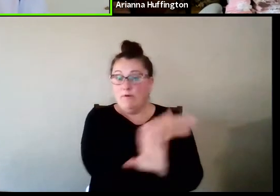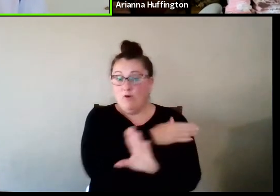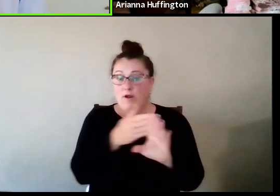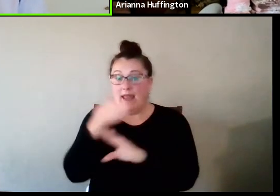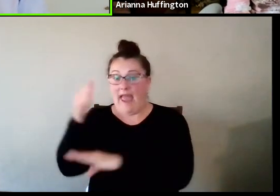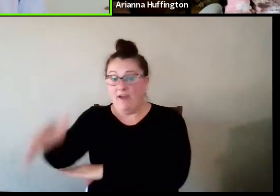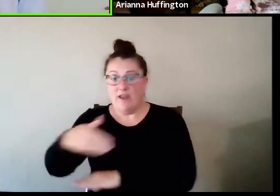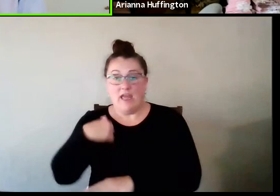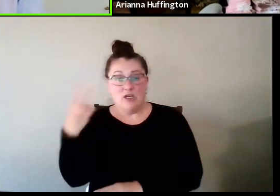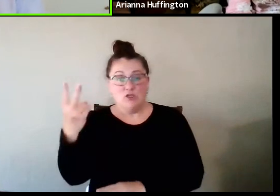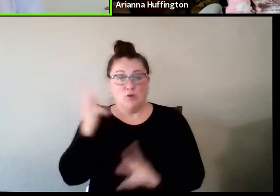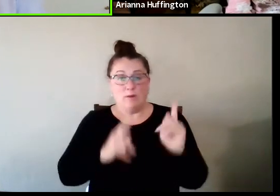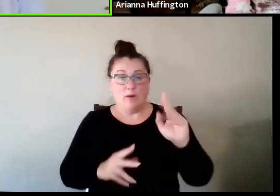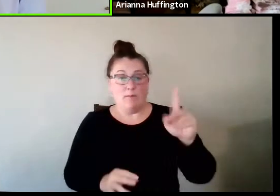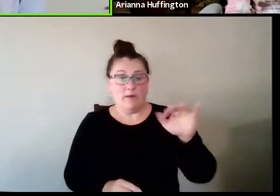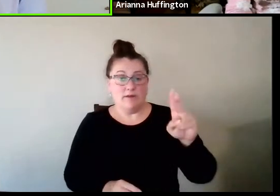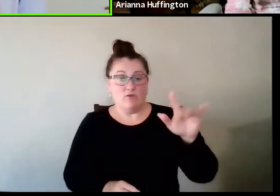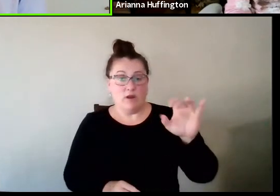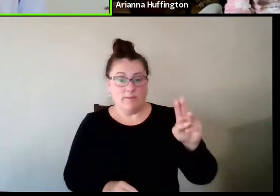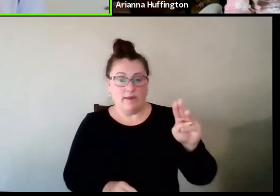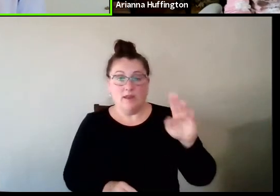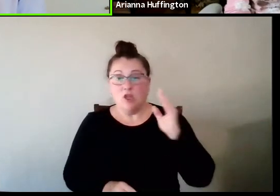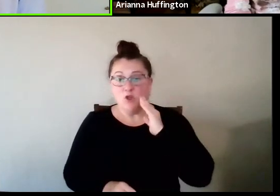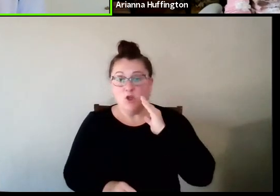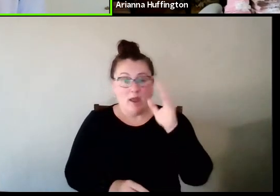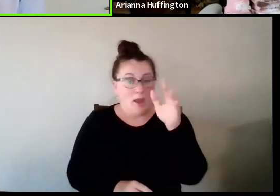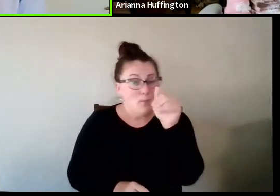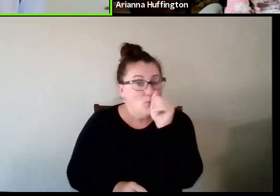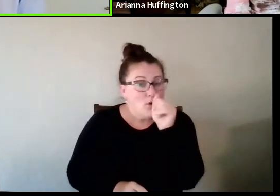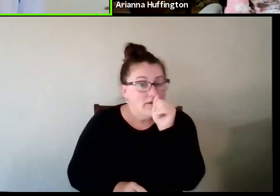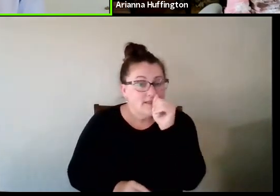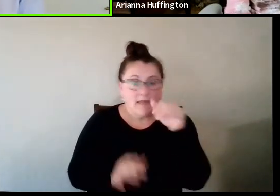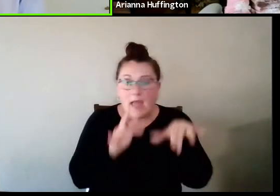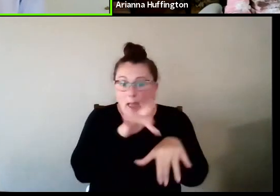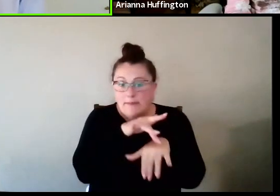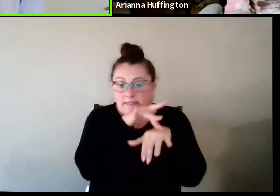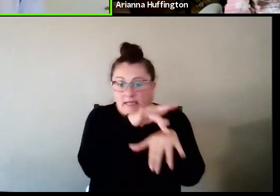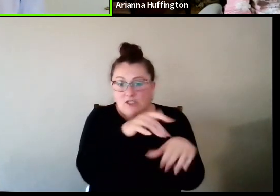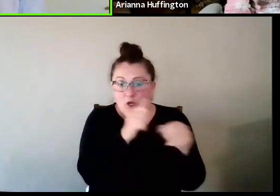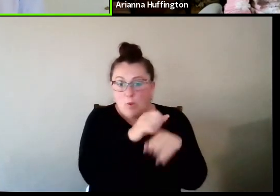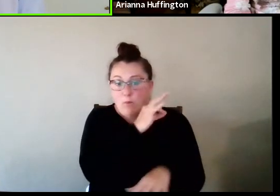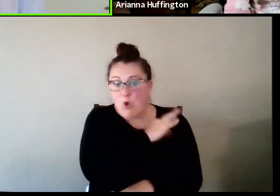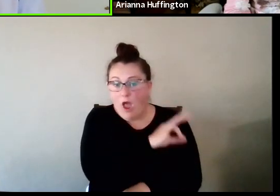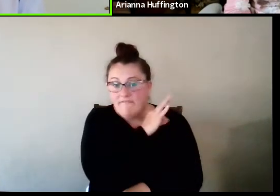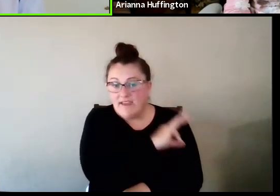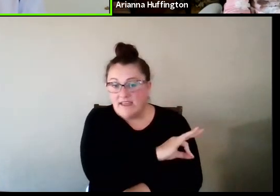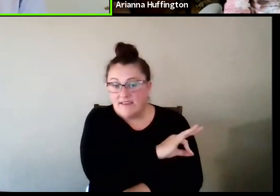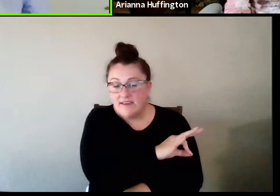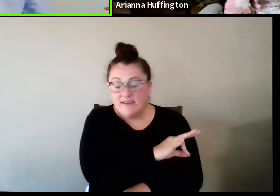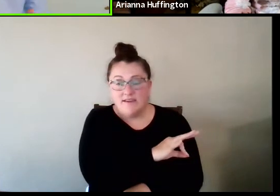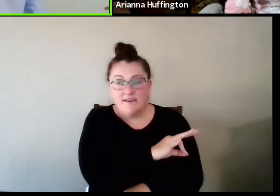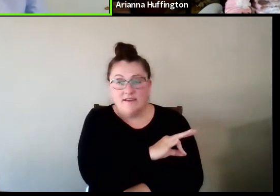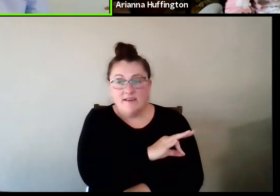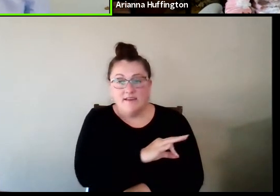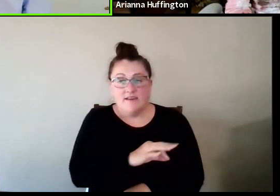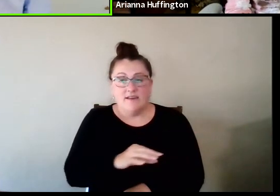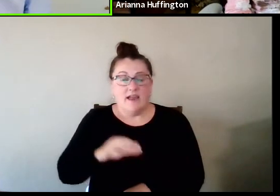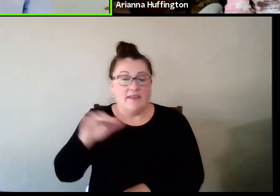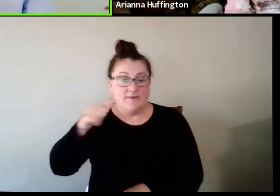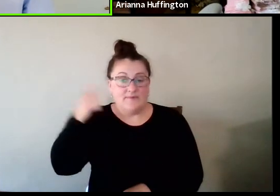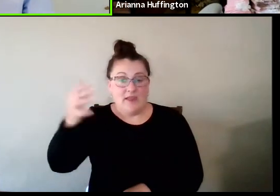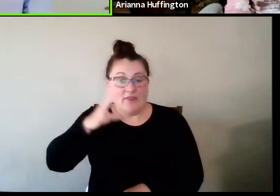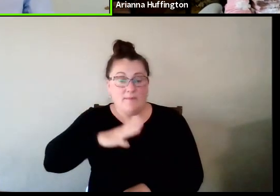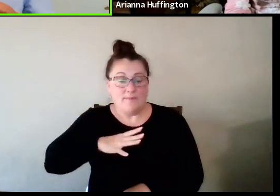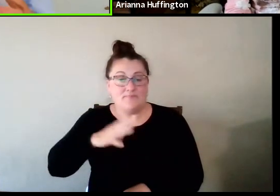people, Milton Friedman, right, shareholder primacy and this obsession about profit, and B, Bob McNamara, the